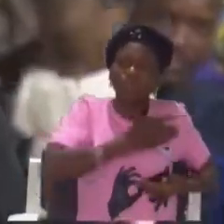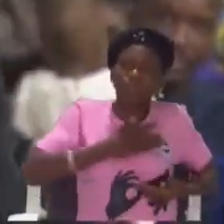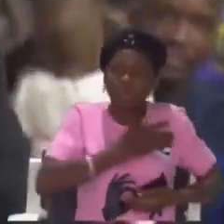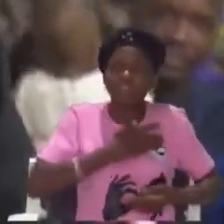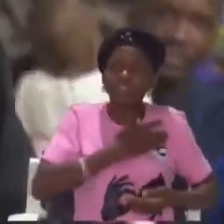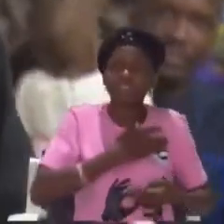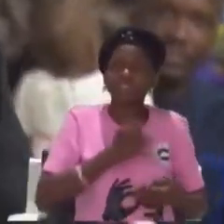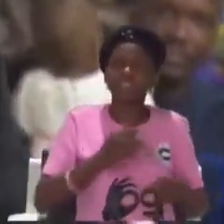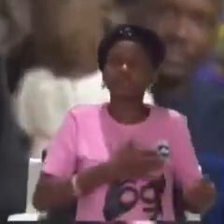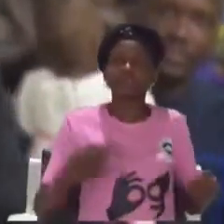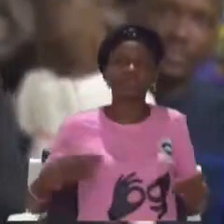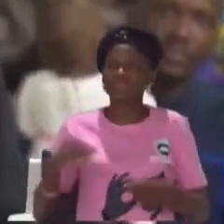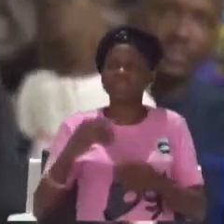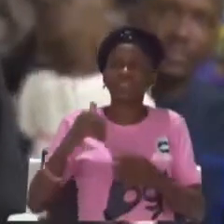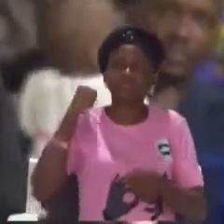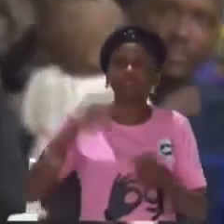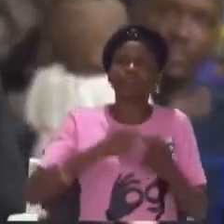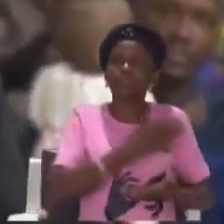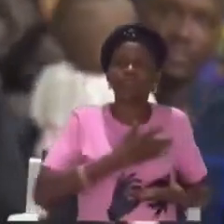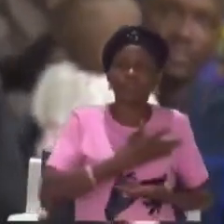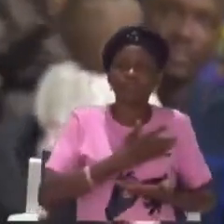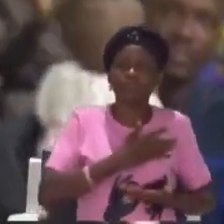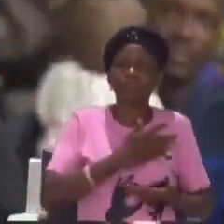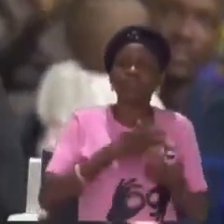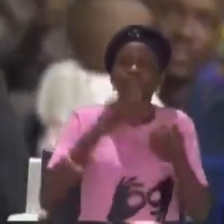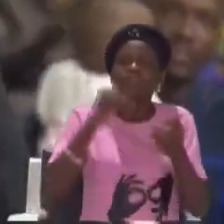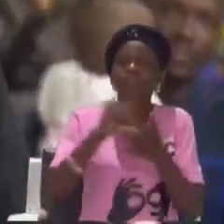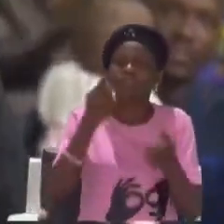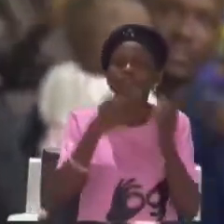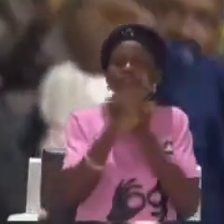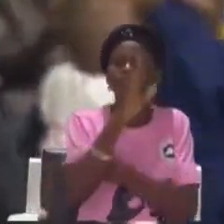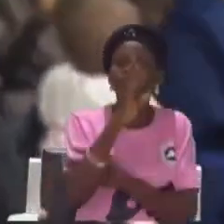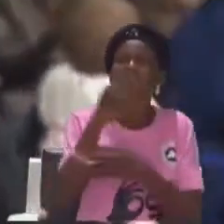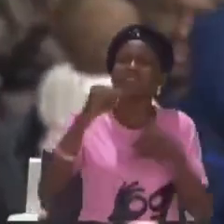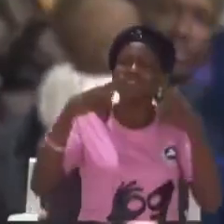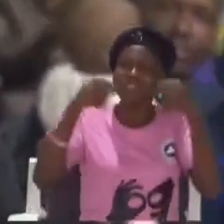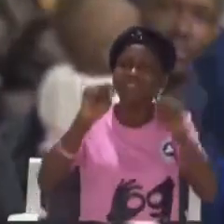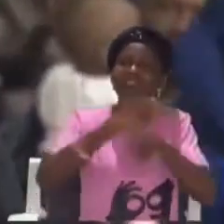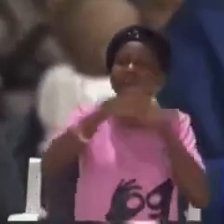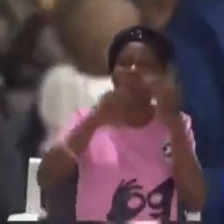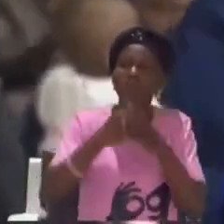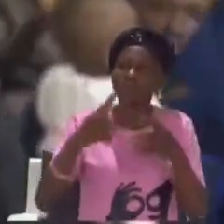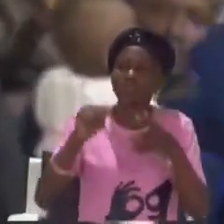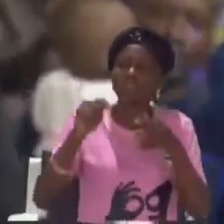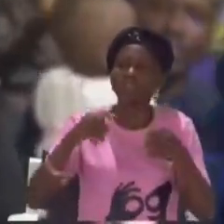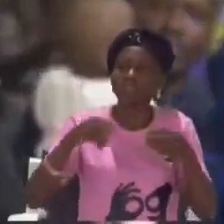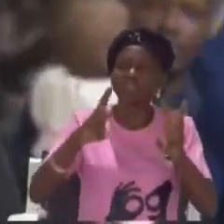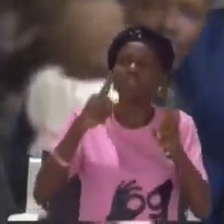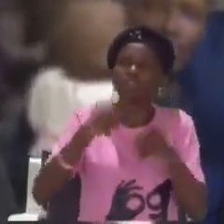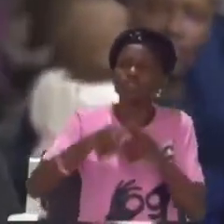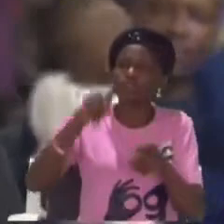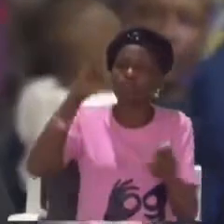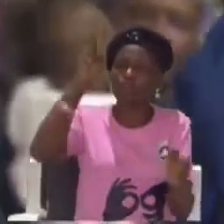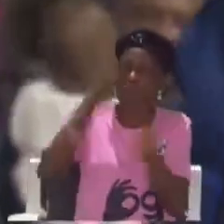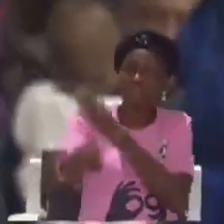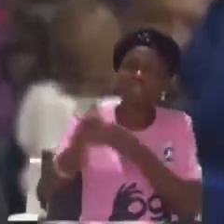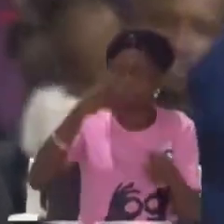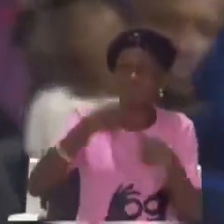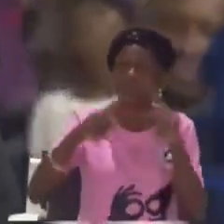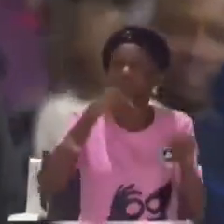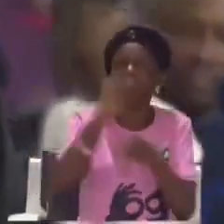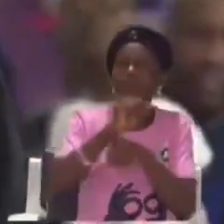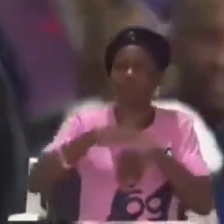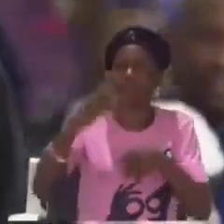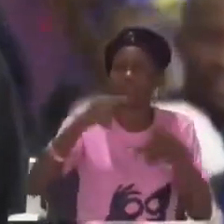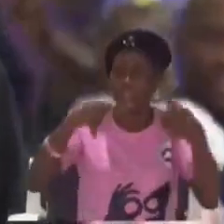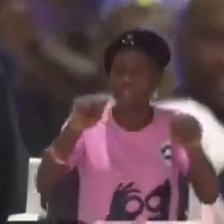not cut. But the knife cut only the bra. They tried all their charms. It did not work. After they tried